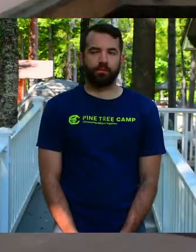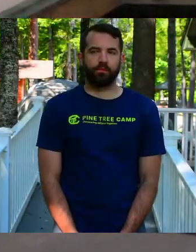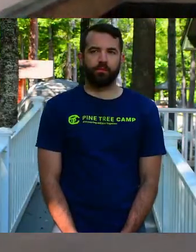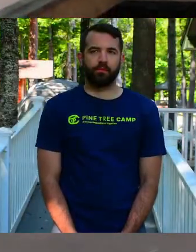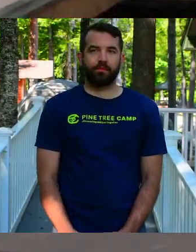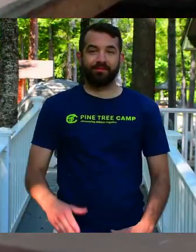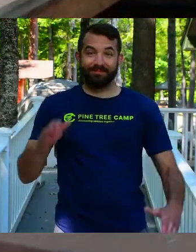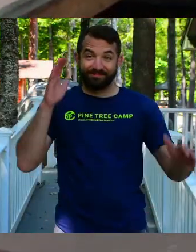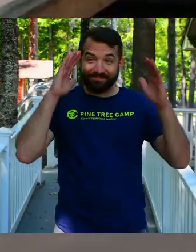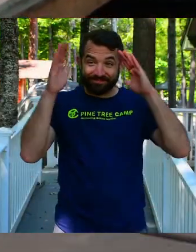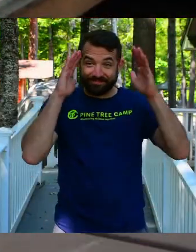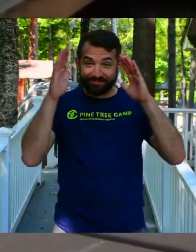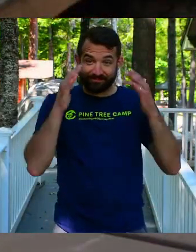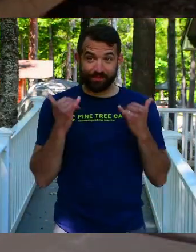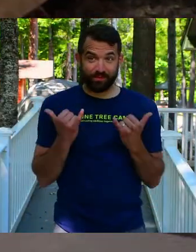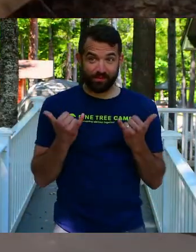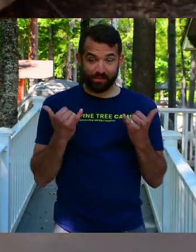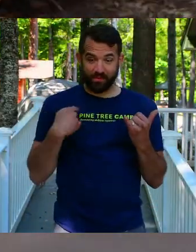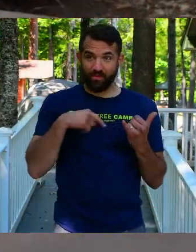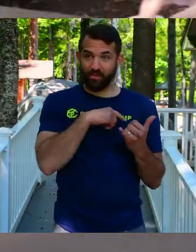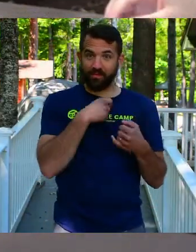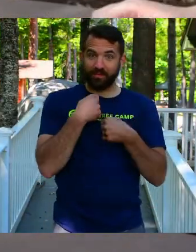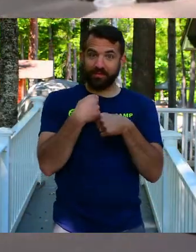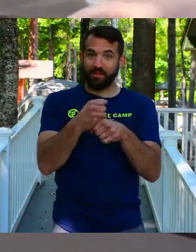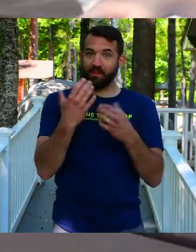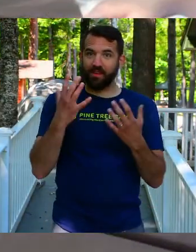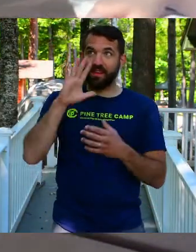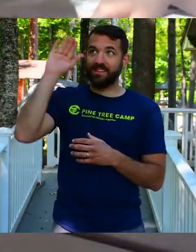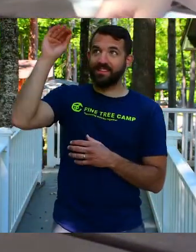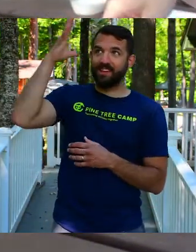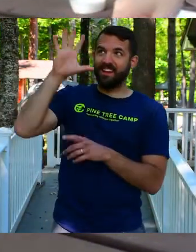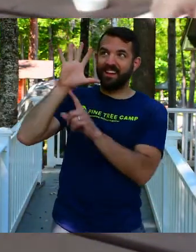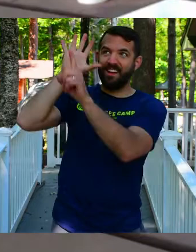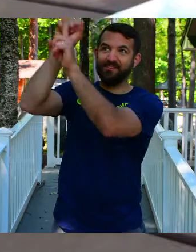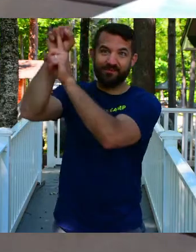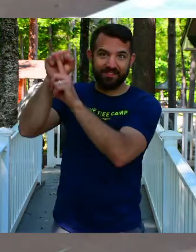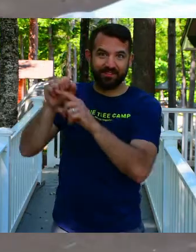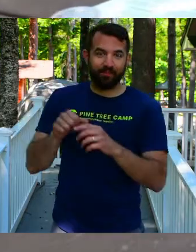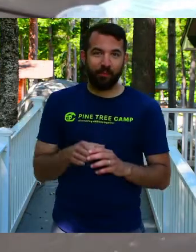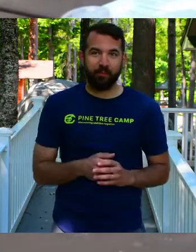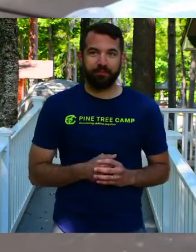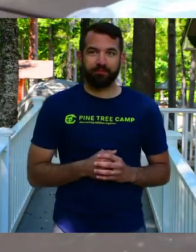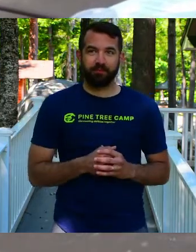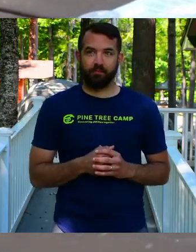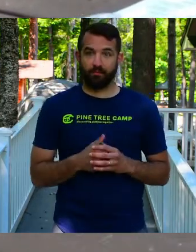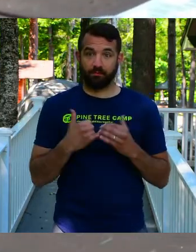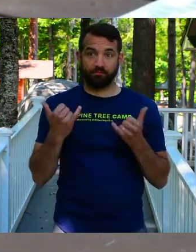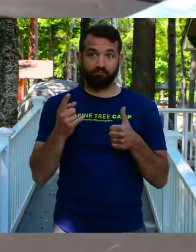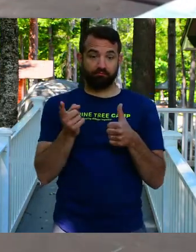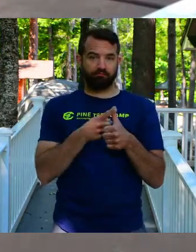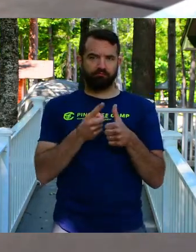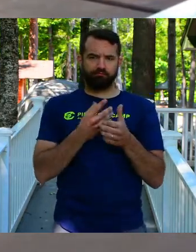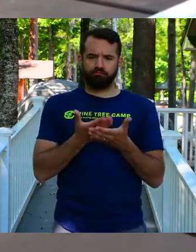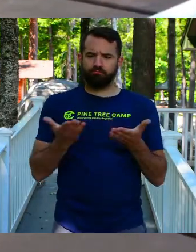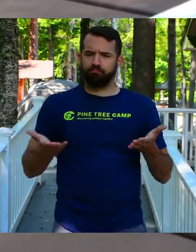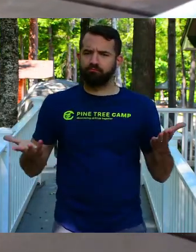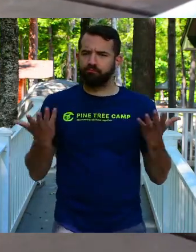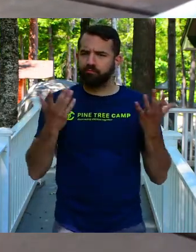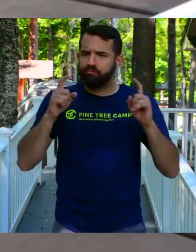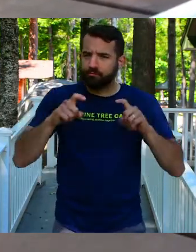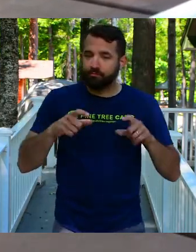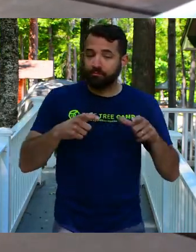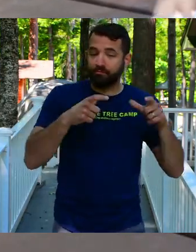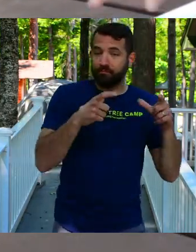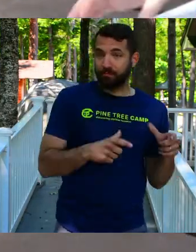Hi guys, today we are going to be making a Suncatcher. Let's start by gathering our supplies. I have a plate, my white